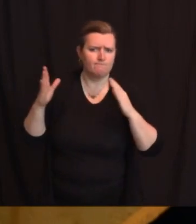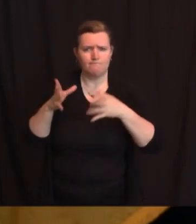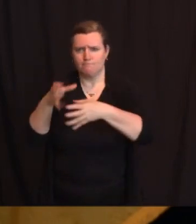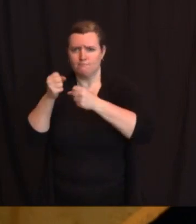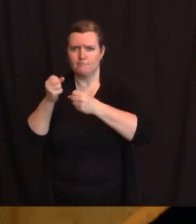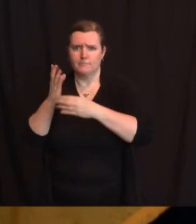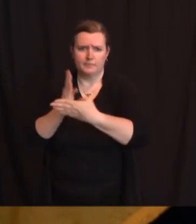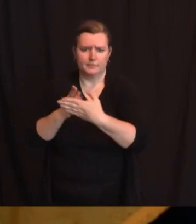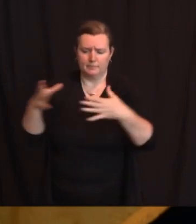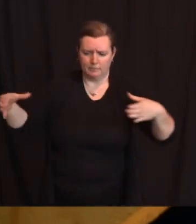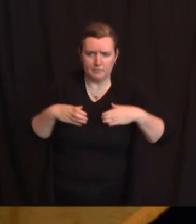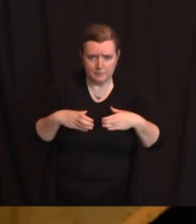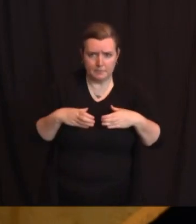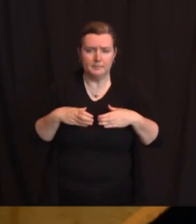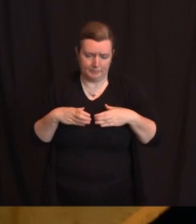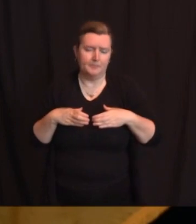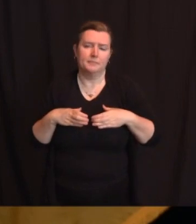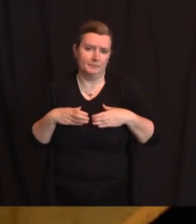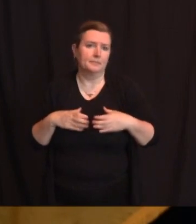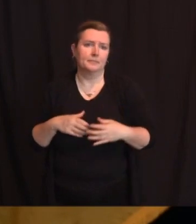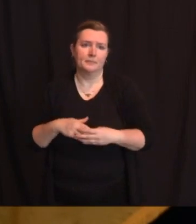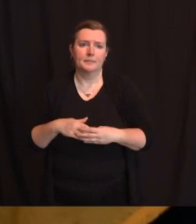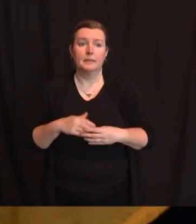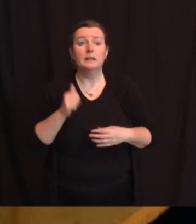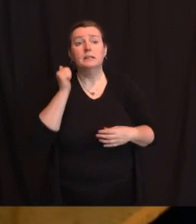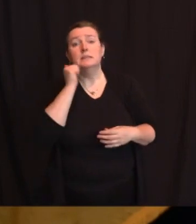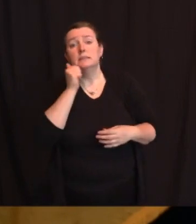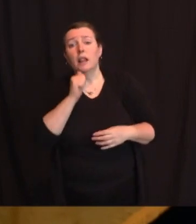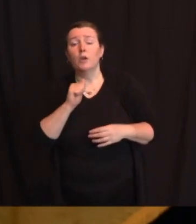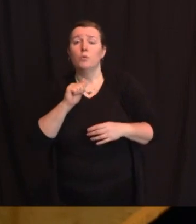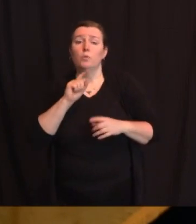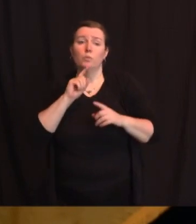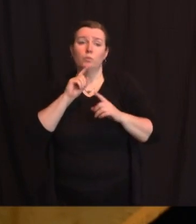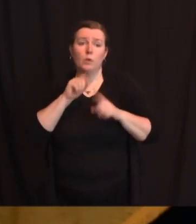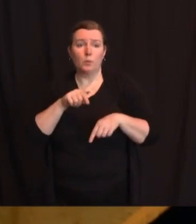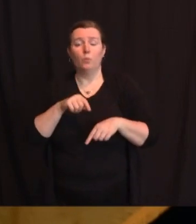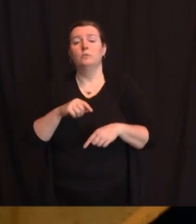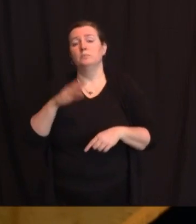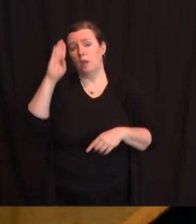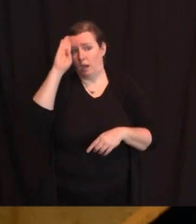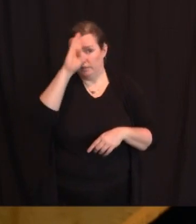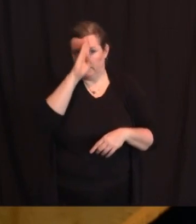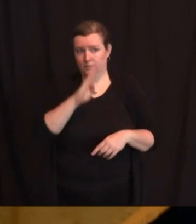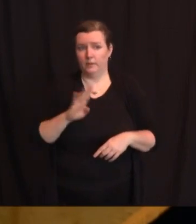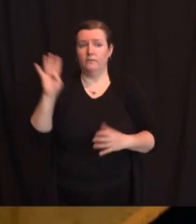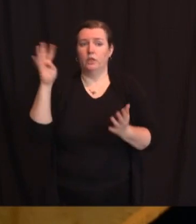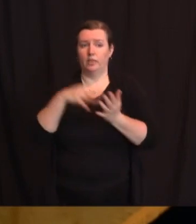Now for my daily report. Our hospitals reported 4,328 hospitalizations,